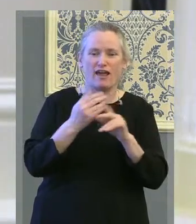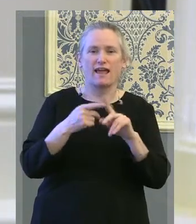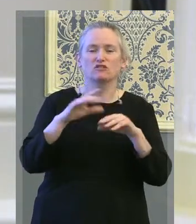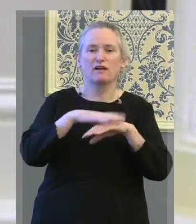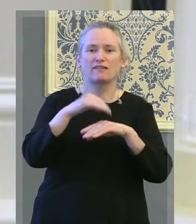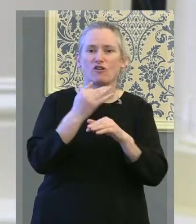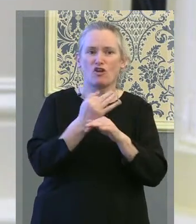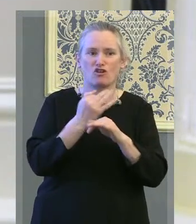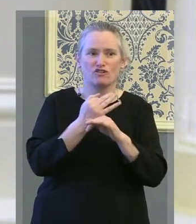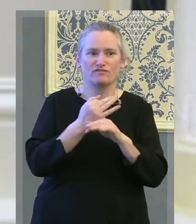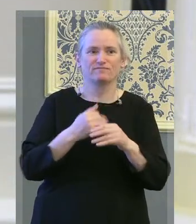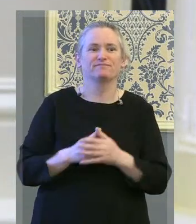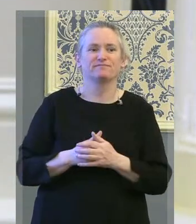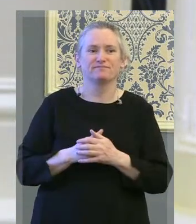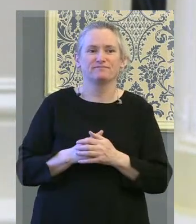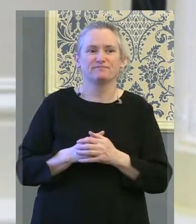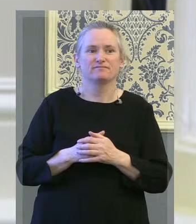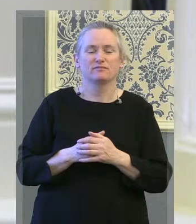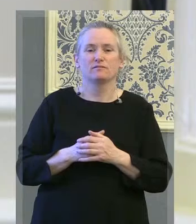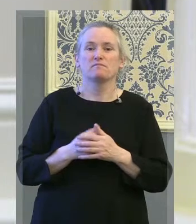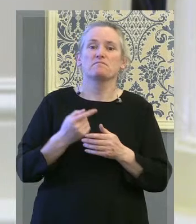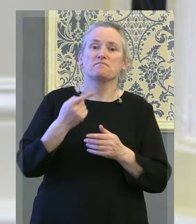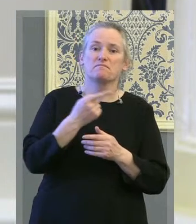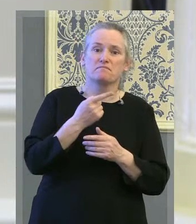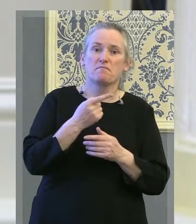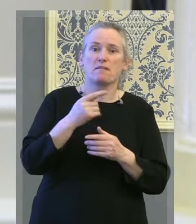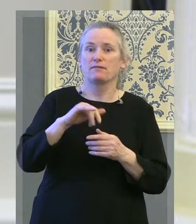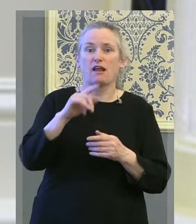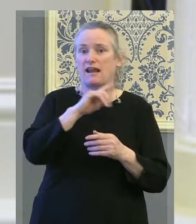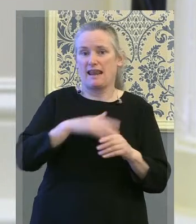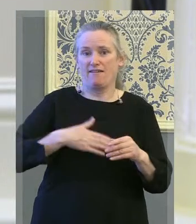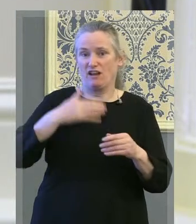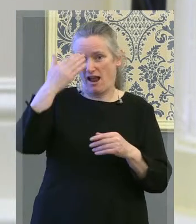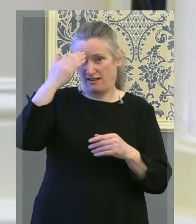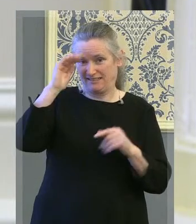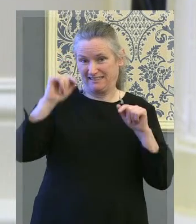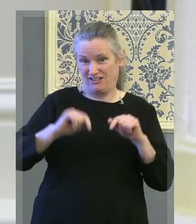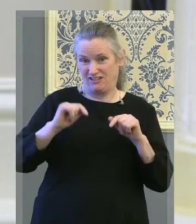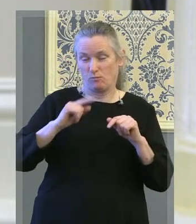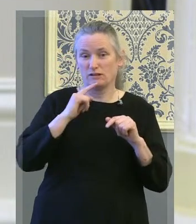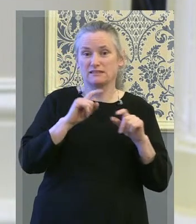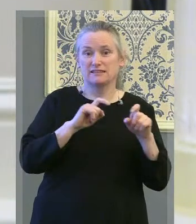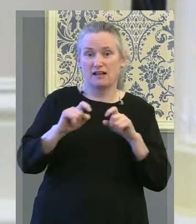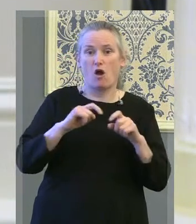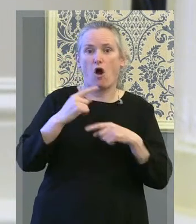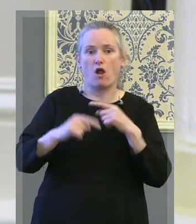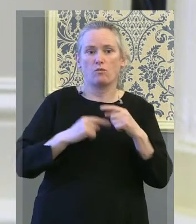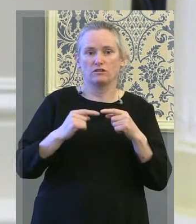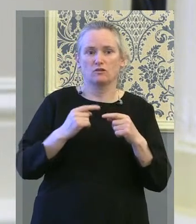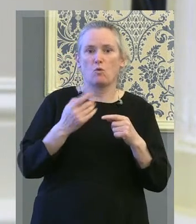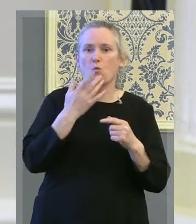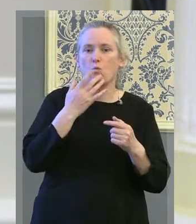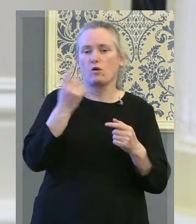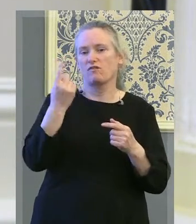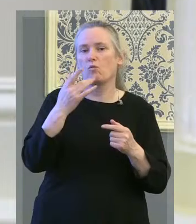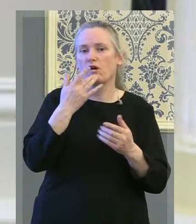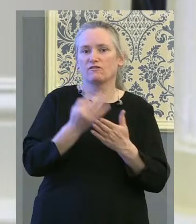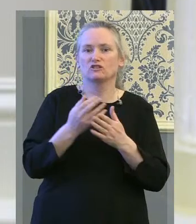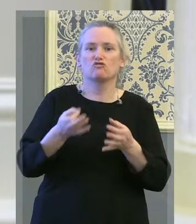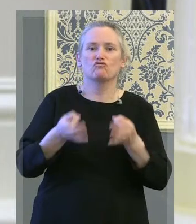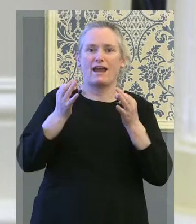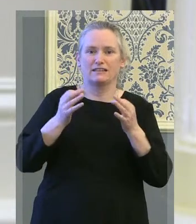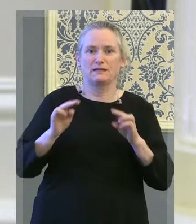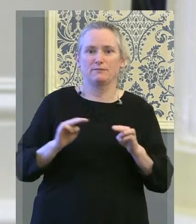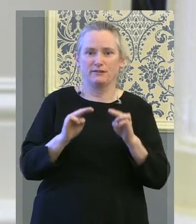grandfather. Although he may no longer live here, he will always be one of Waterford's greats.